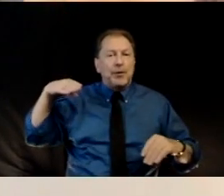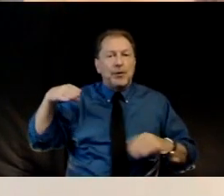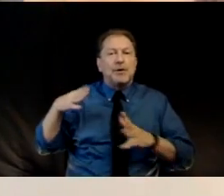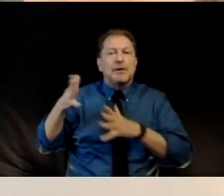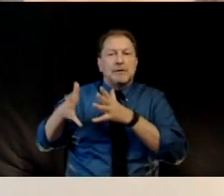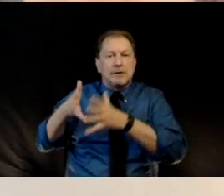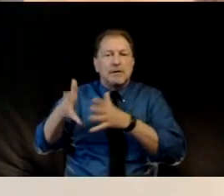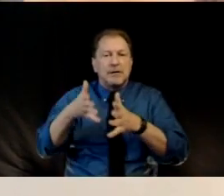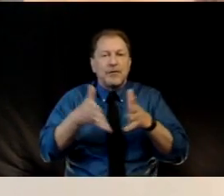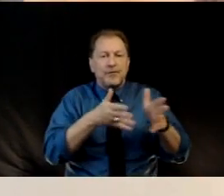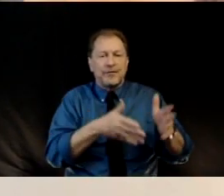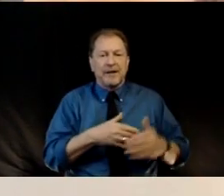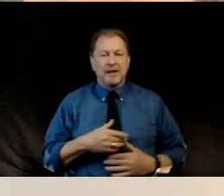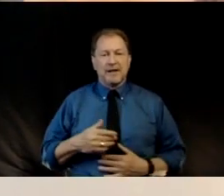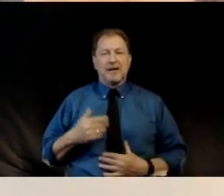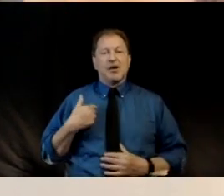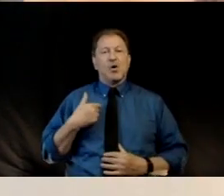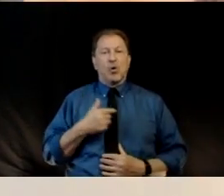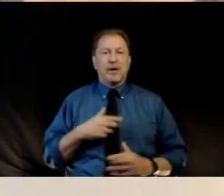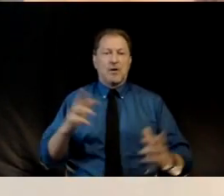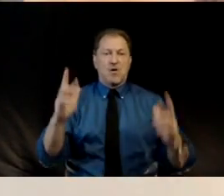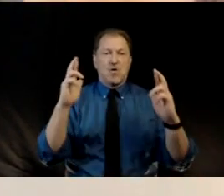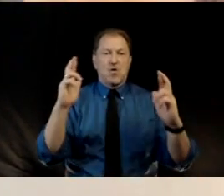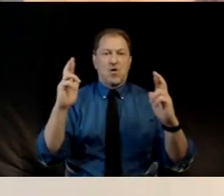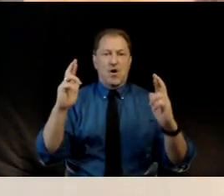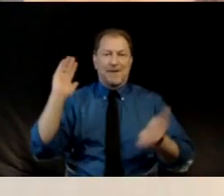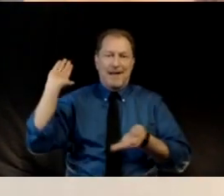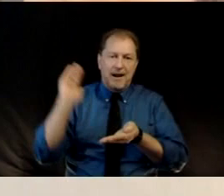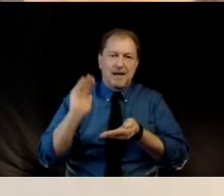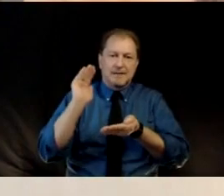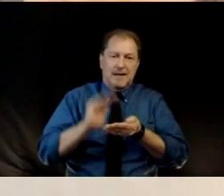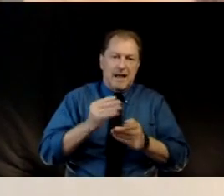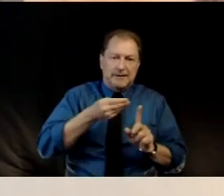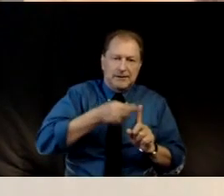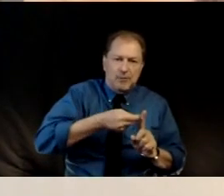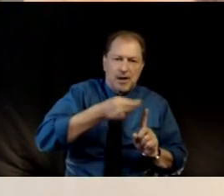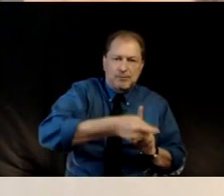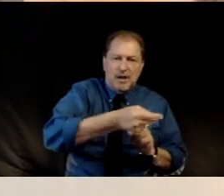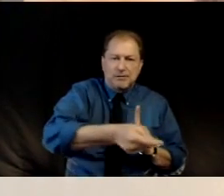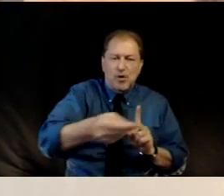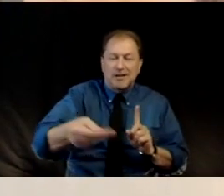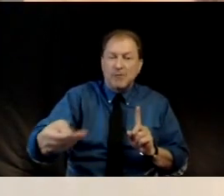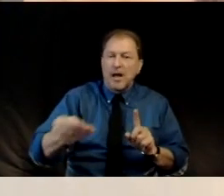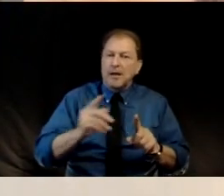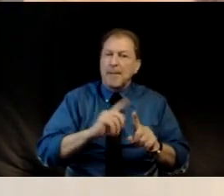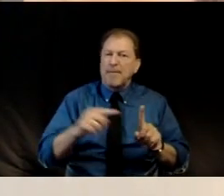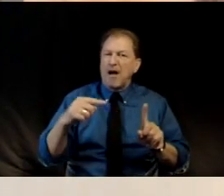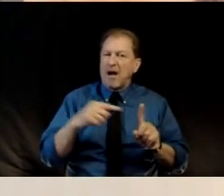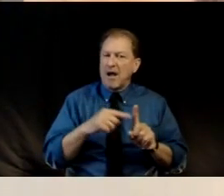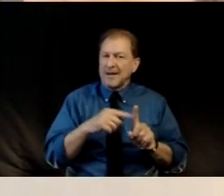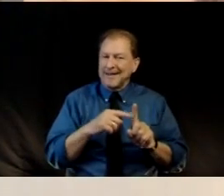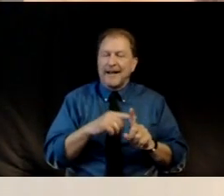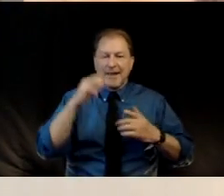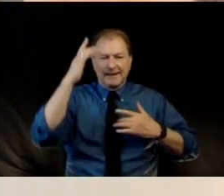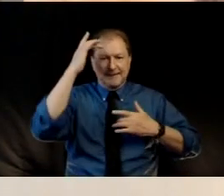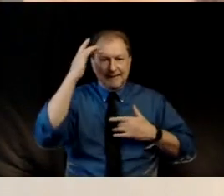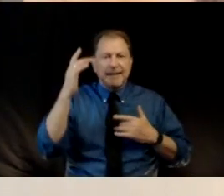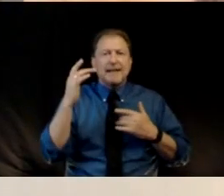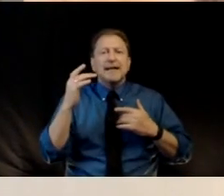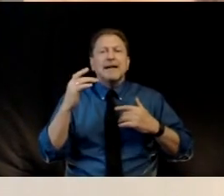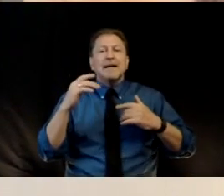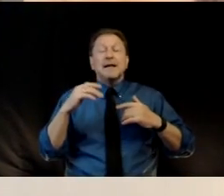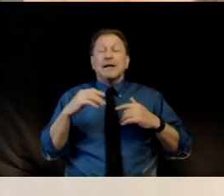love even less transmission, but this virus is tricky. And even keeping things flat has required